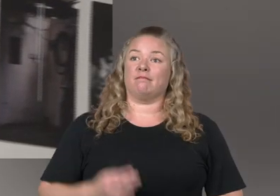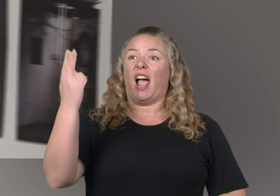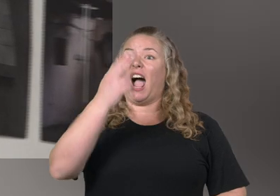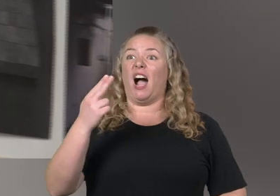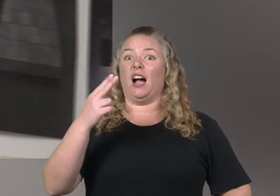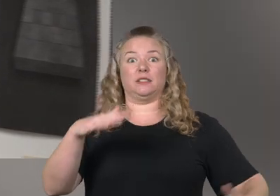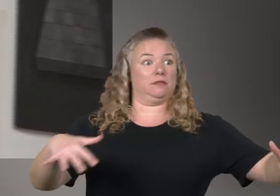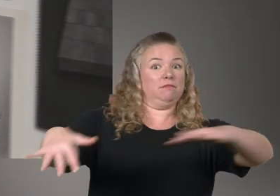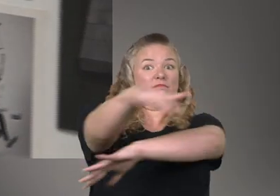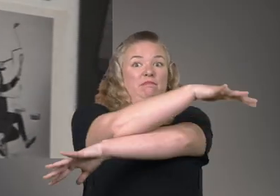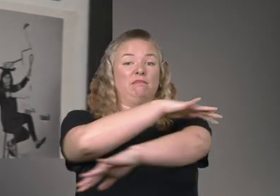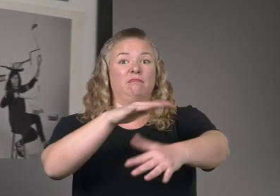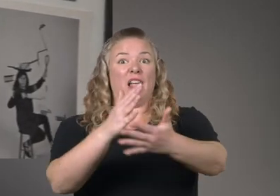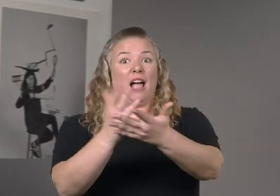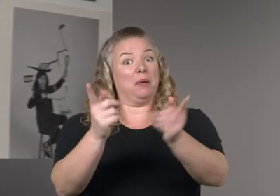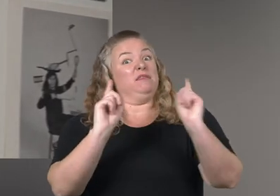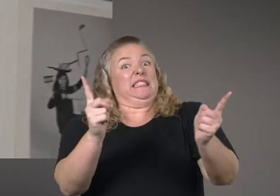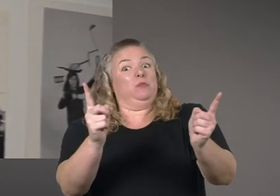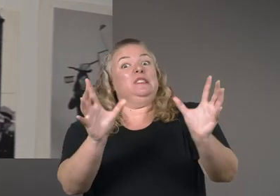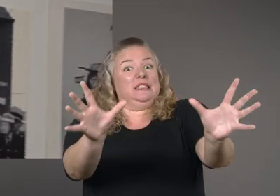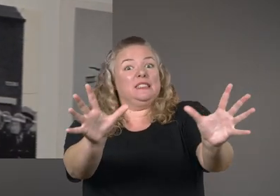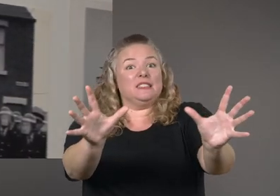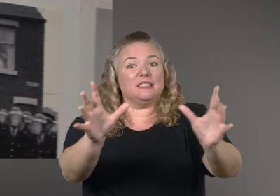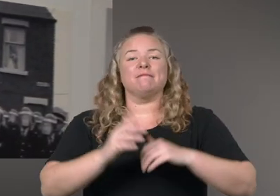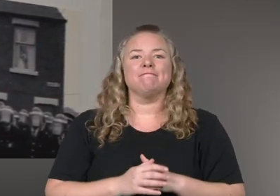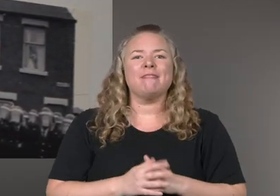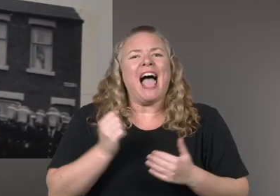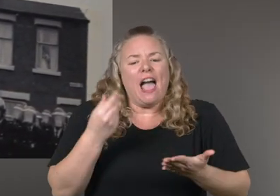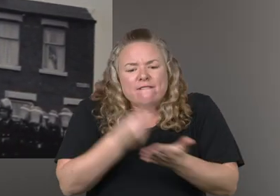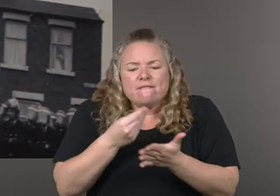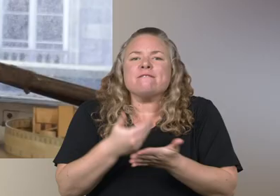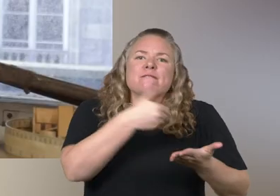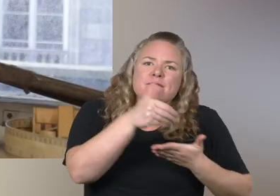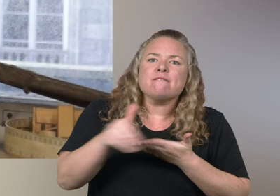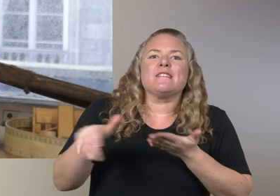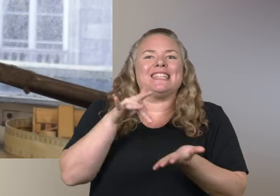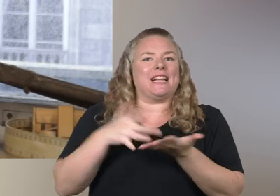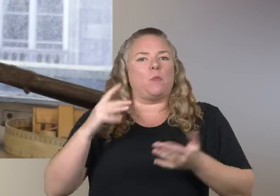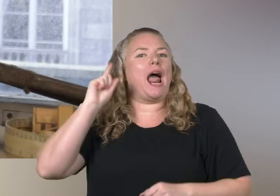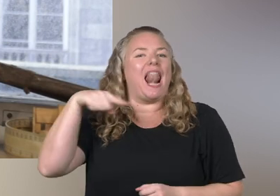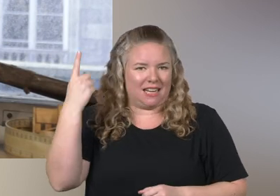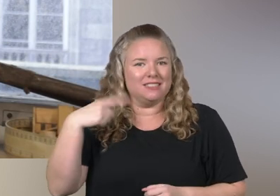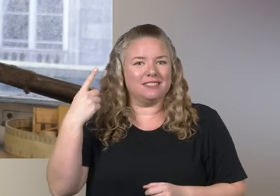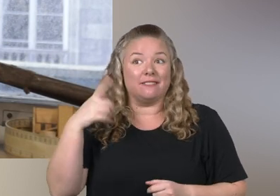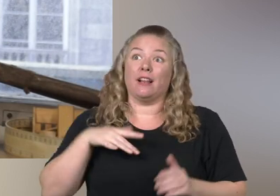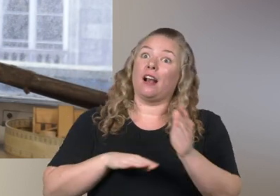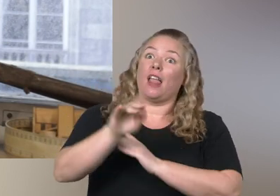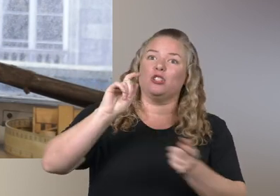I mean, the art scene is what it is. It's, you know, there's the a commercial centre which is in London, and that ain't going to